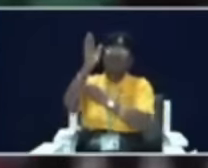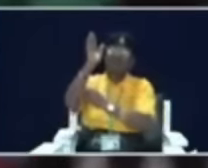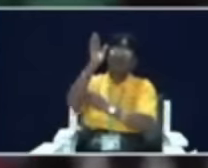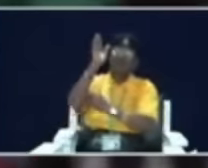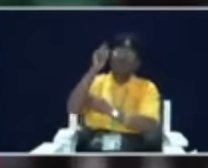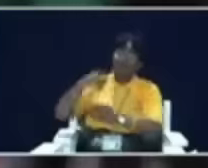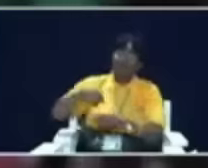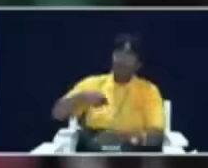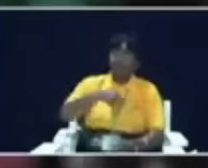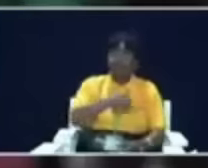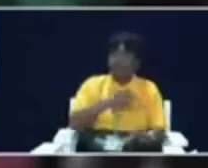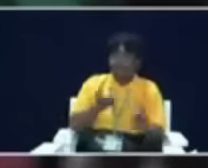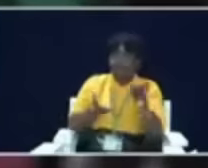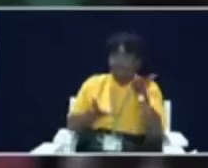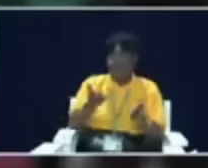God.